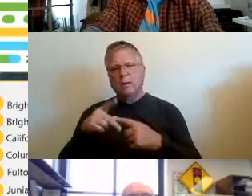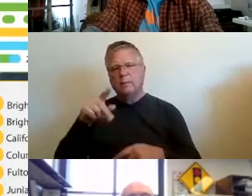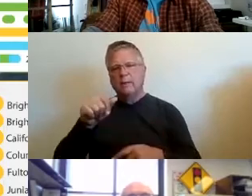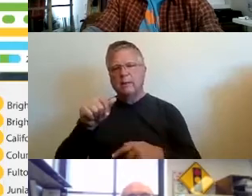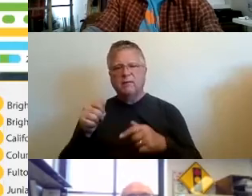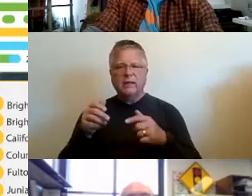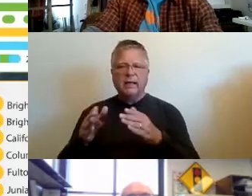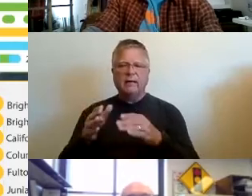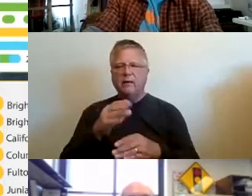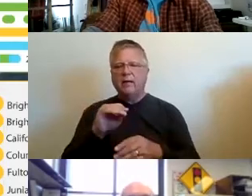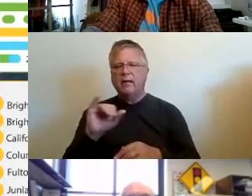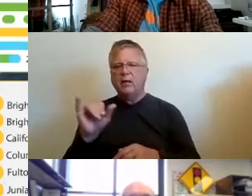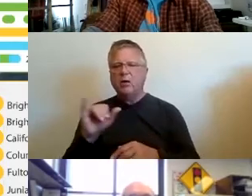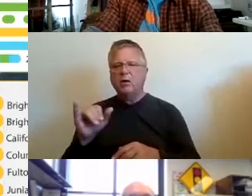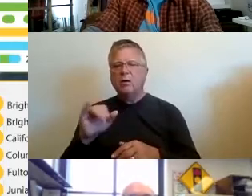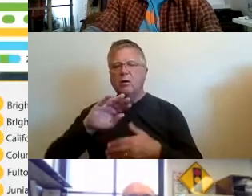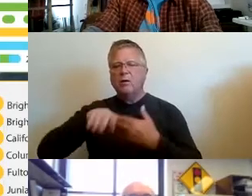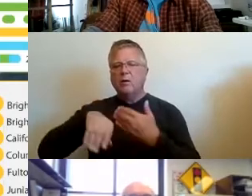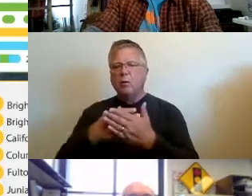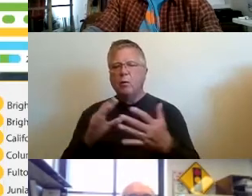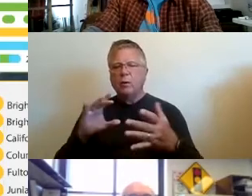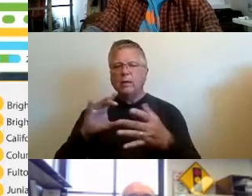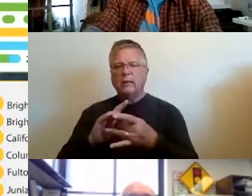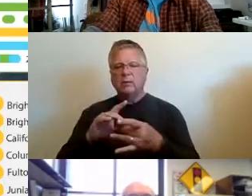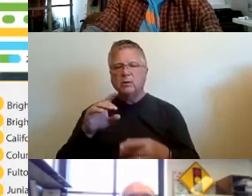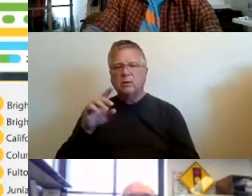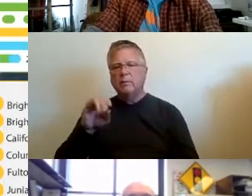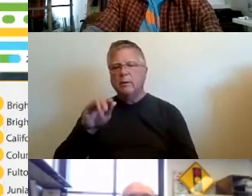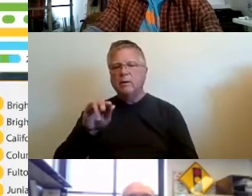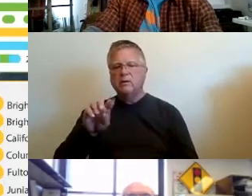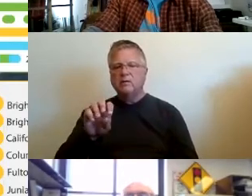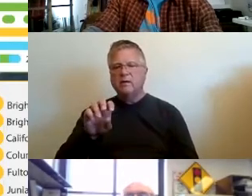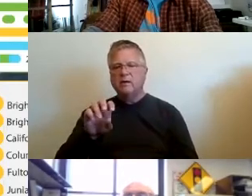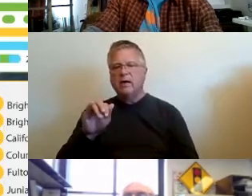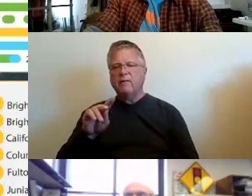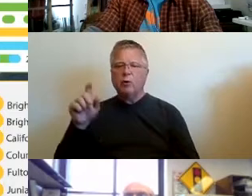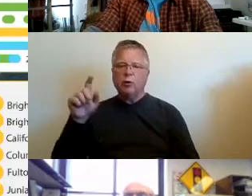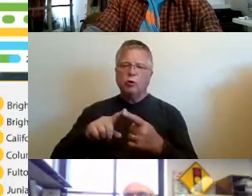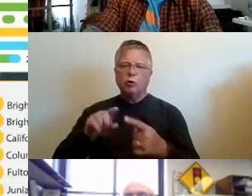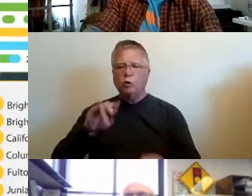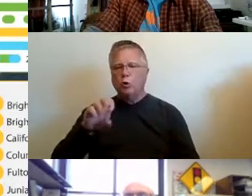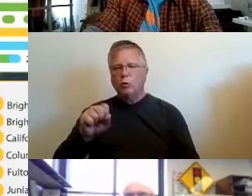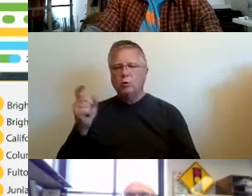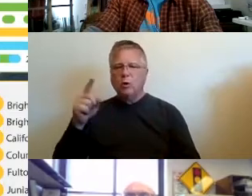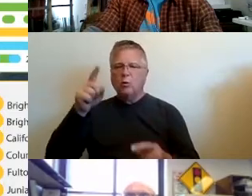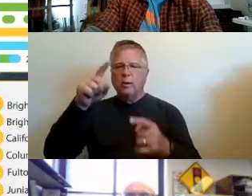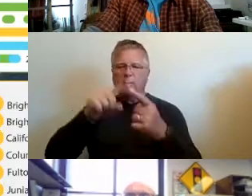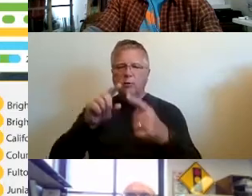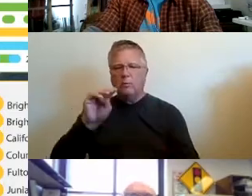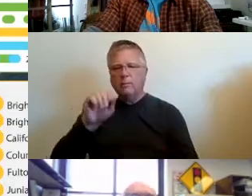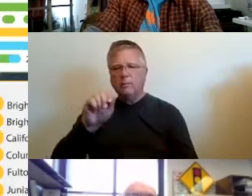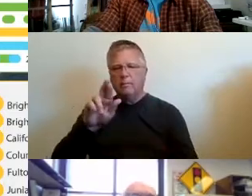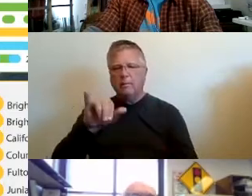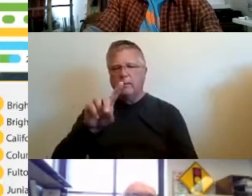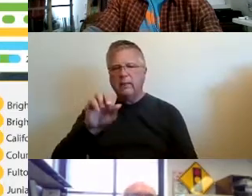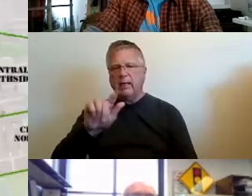Avenue and also the whole connection of Parisville Avenue from Charles Street to all the way up to Maredale. Ricardo,